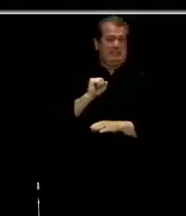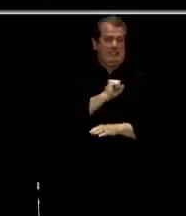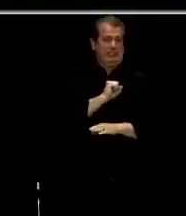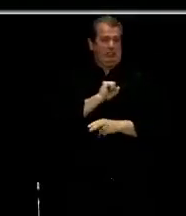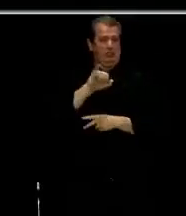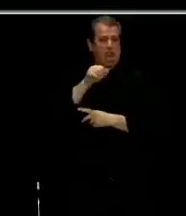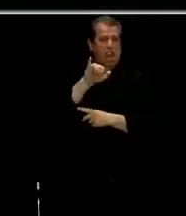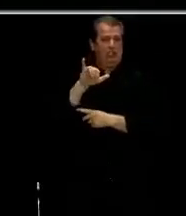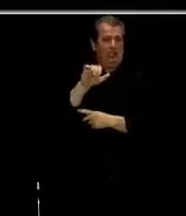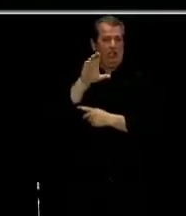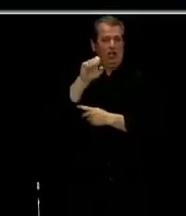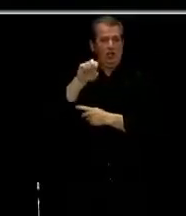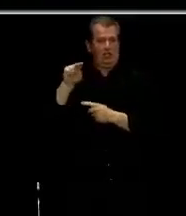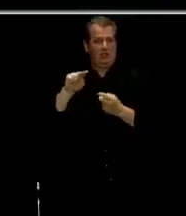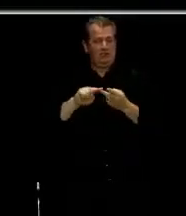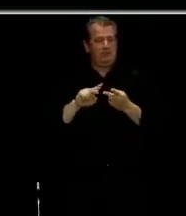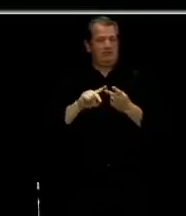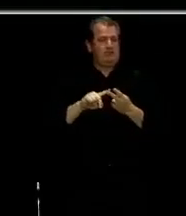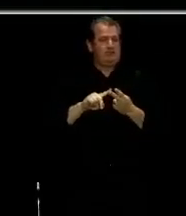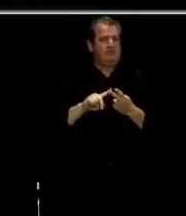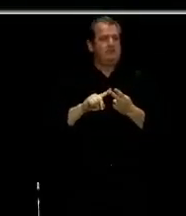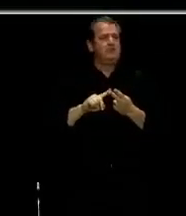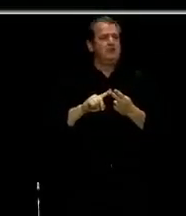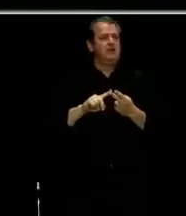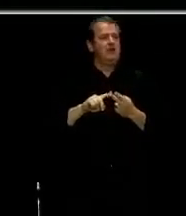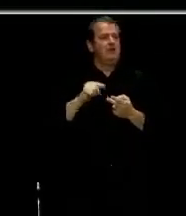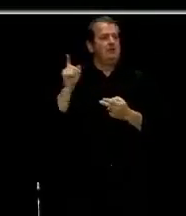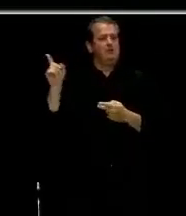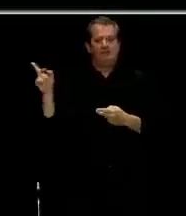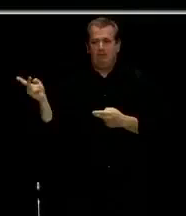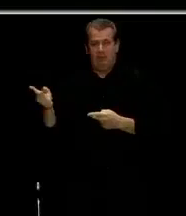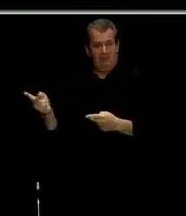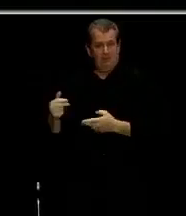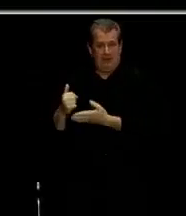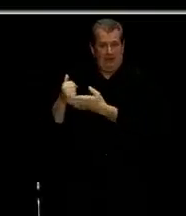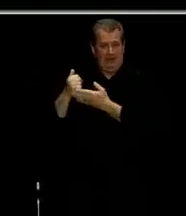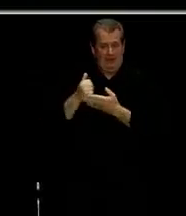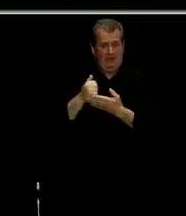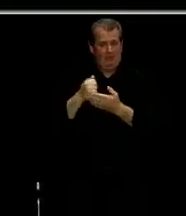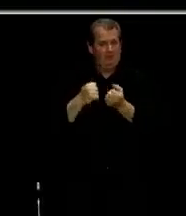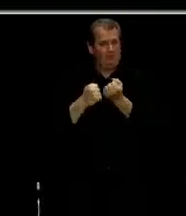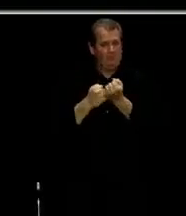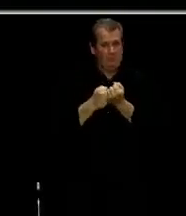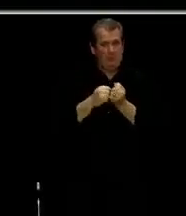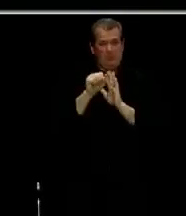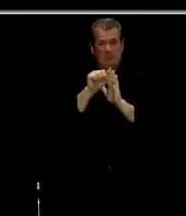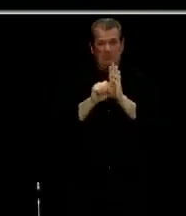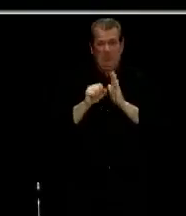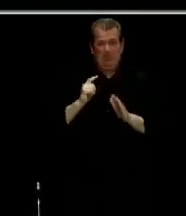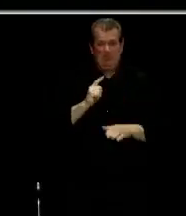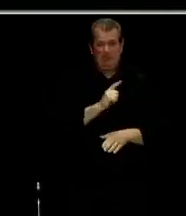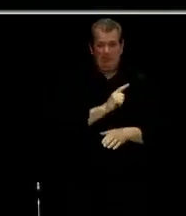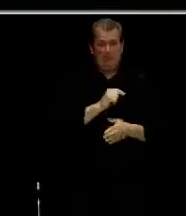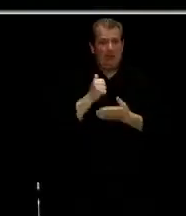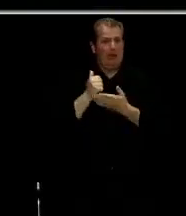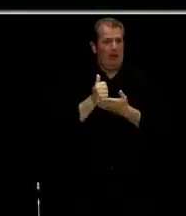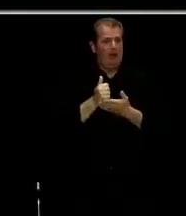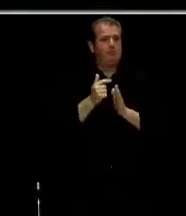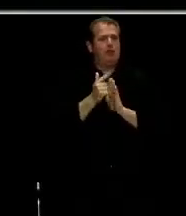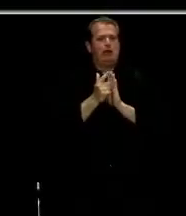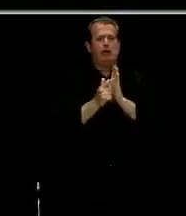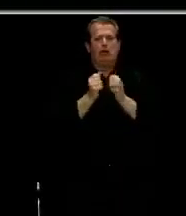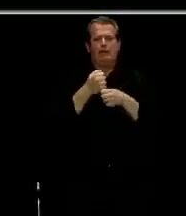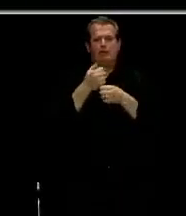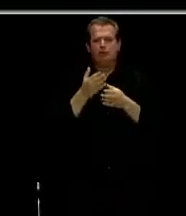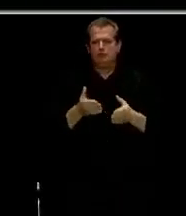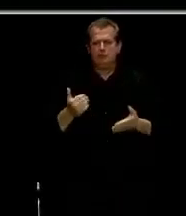Rachel Plakin, for picking up the mantle. You know, in many ways in the state legislature, because we have term